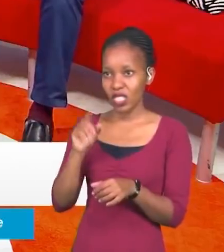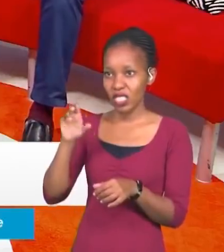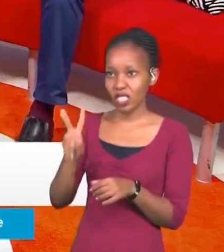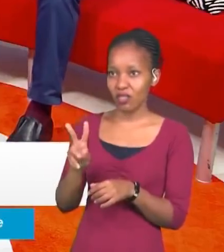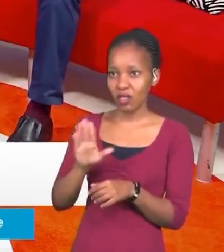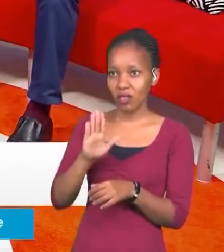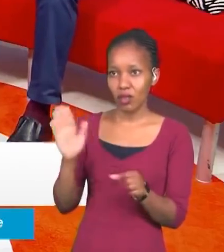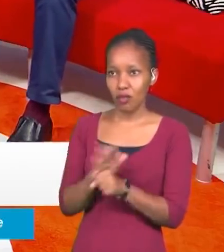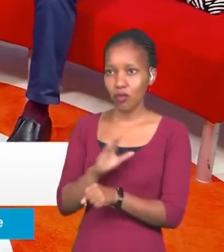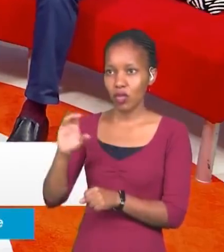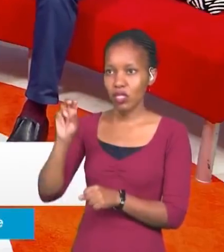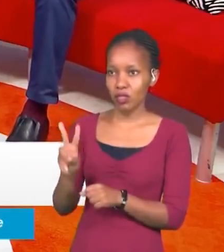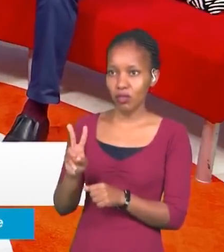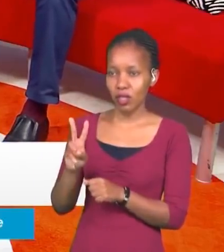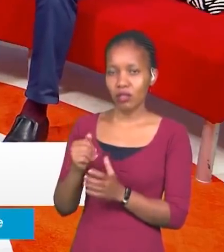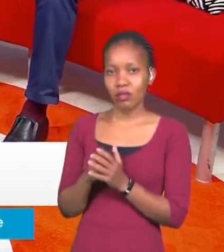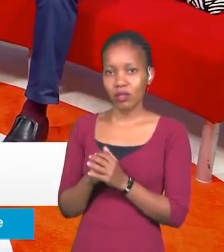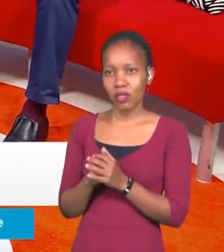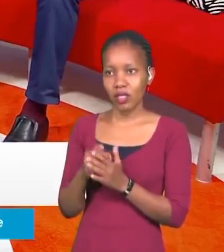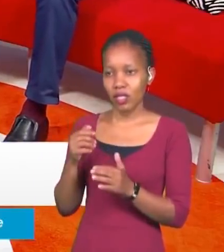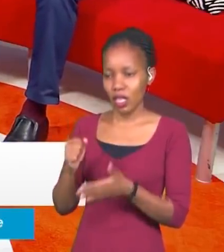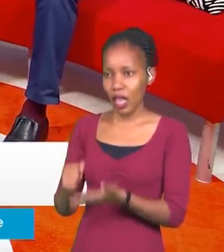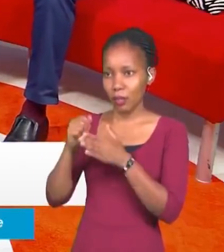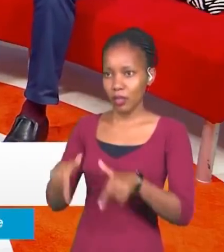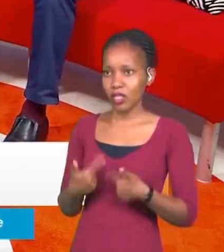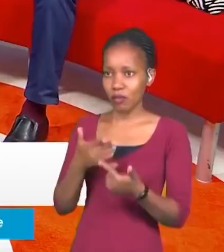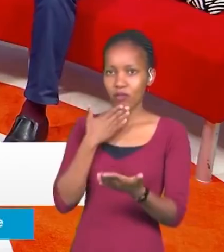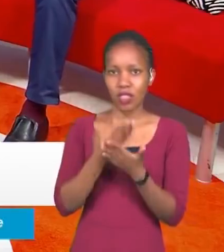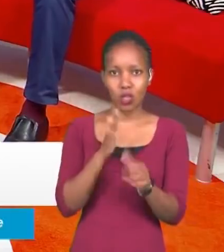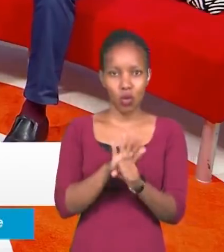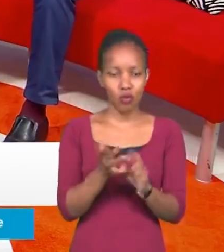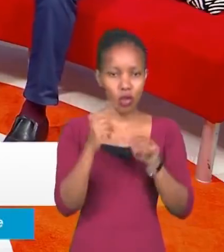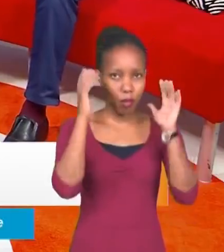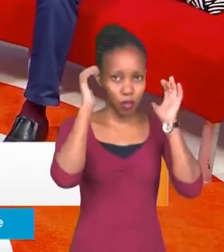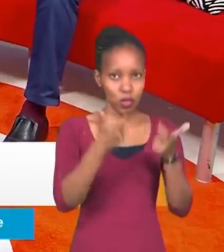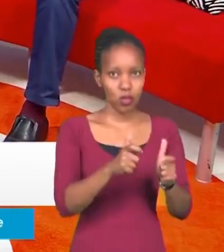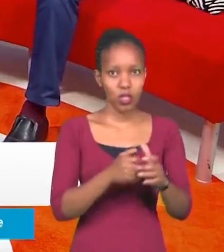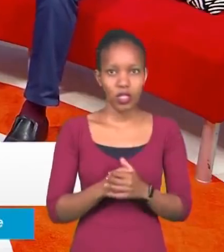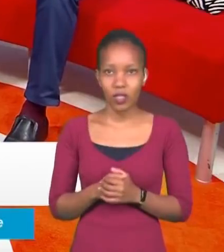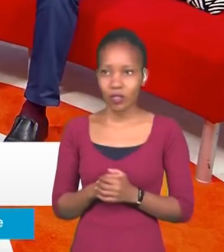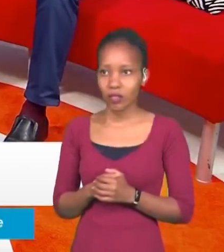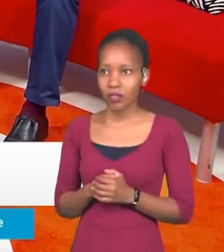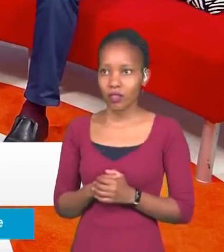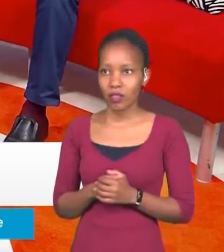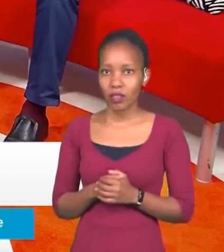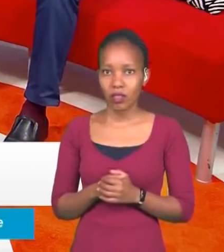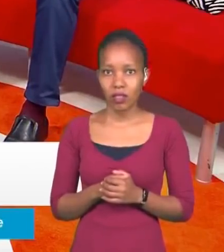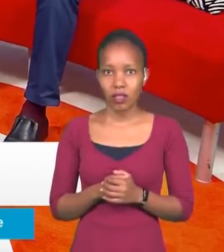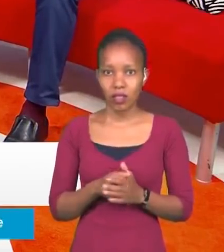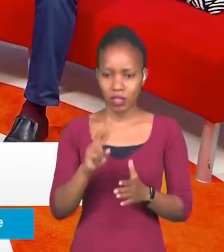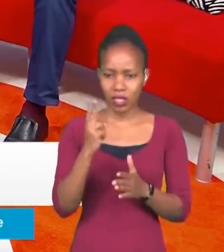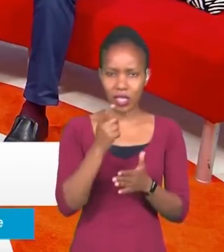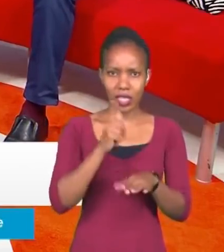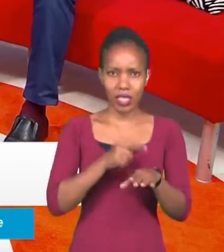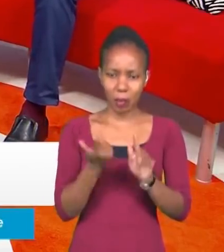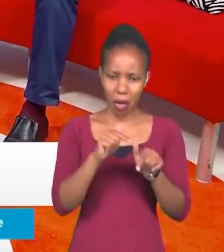Yes. Complete. Thank like you. Like it builds you. Is yeah, it? It does. All right. Thank you. Thank you so much for coming. There's a second one coming, so. Oh, the second one? Yes. Interesting.